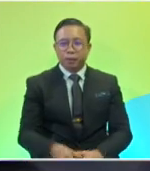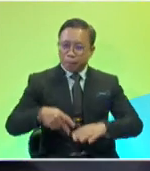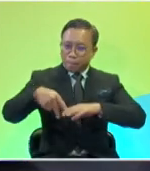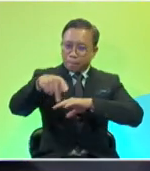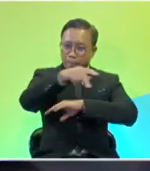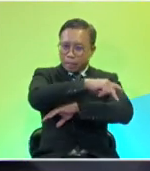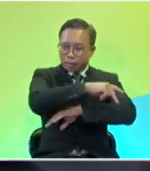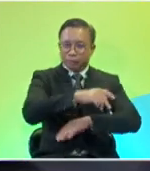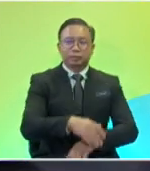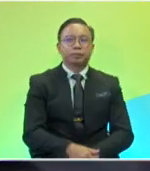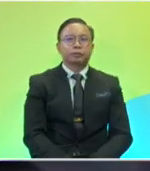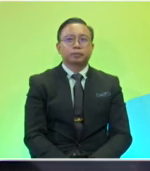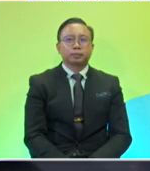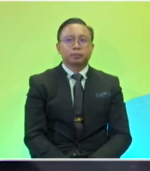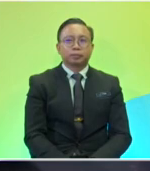Park. Oh, okay. Oh, no.